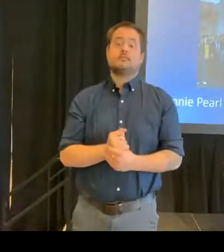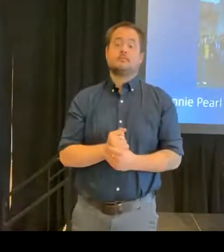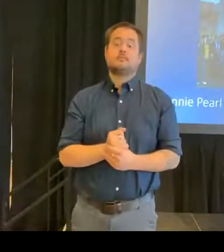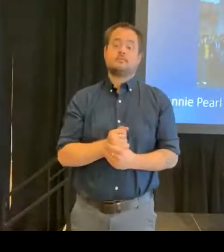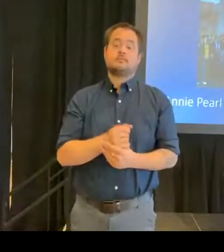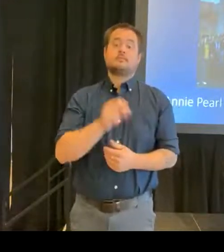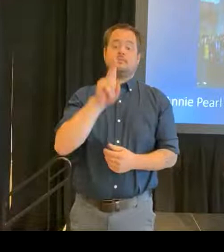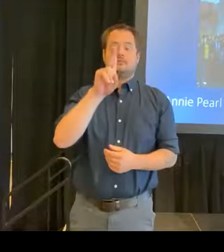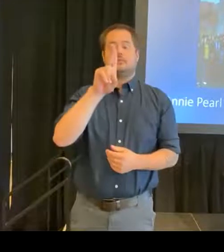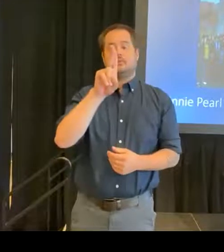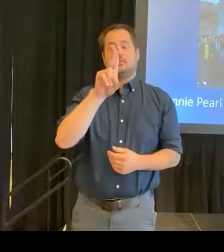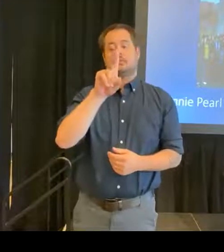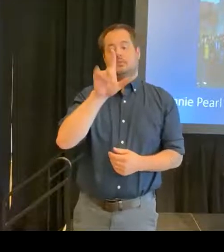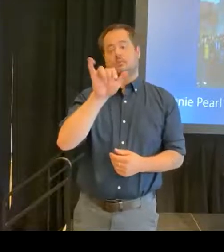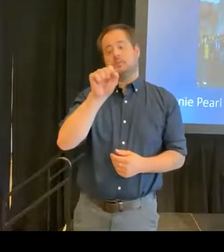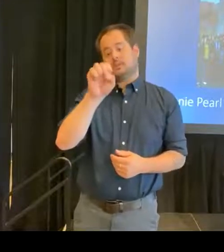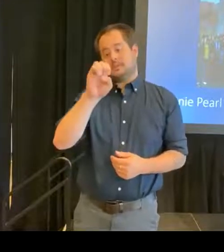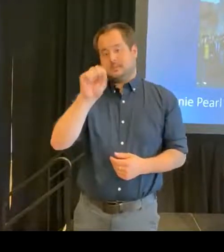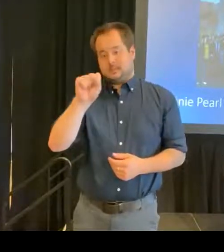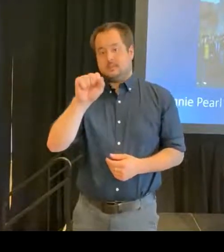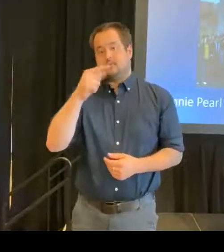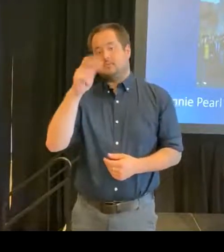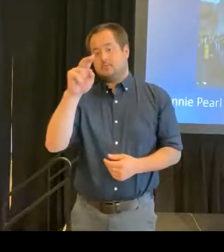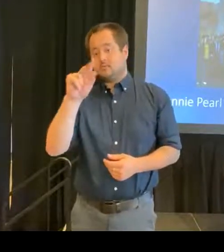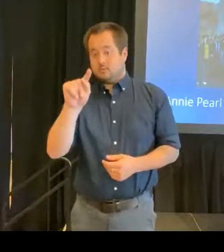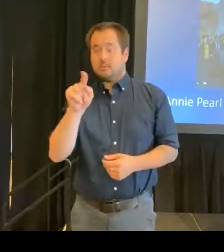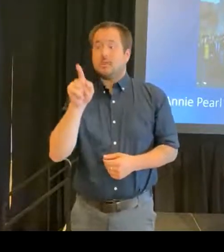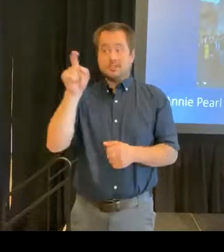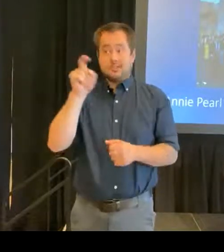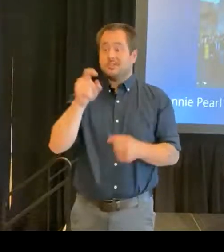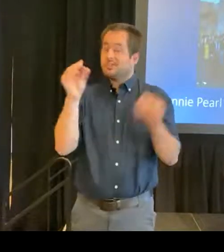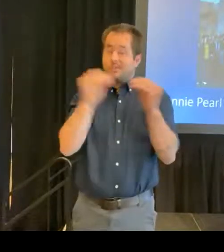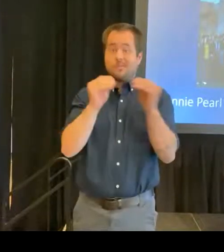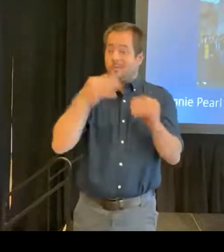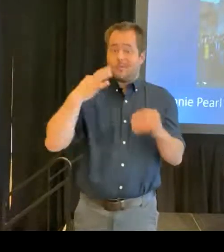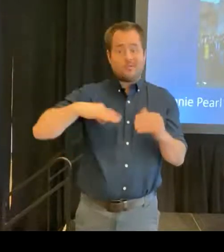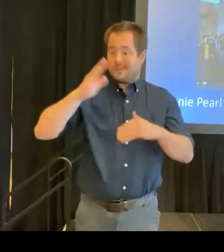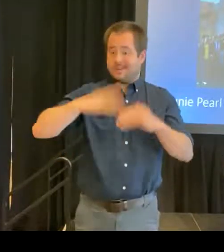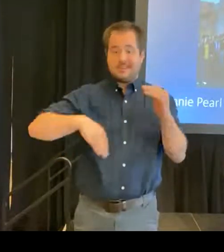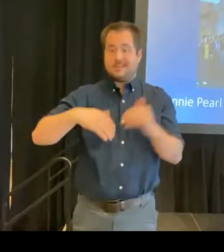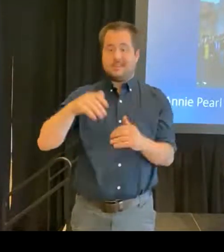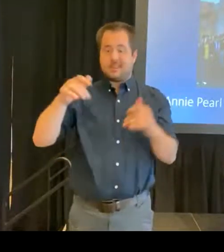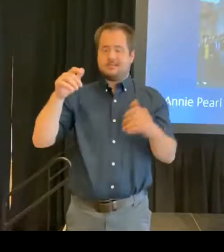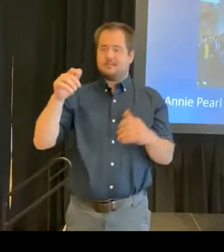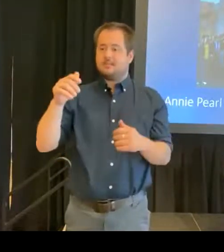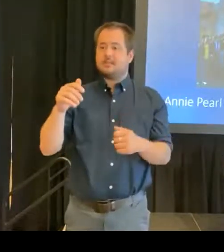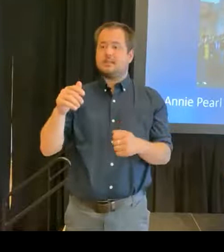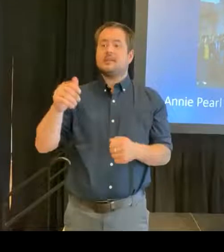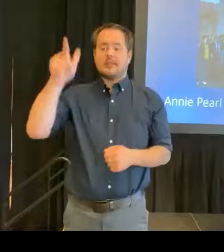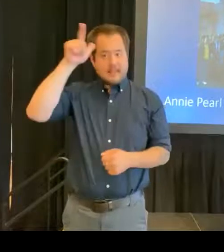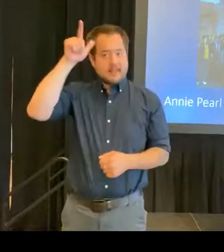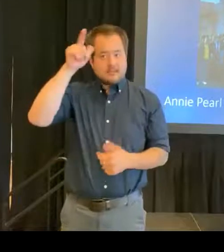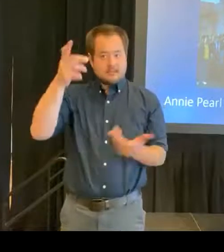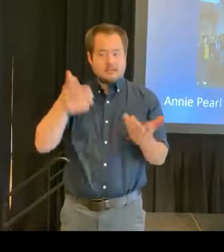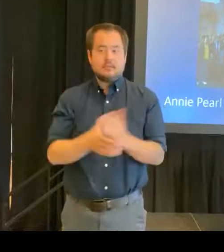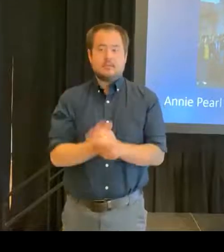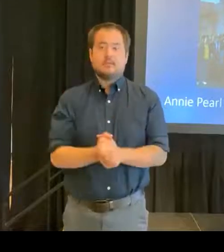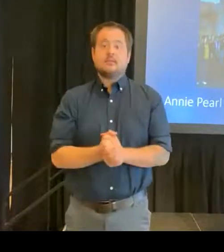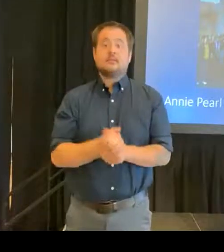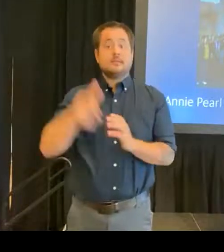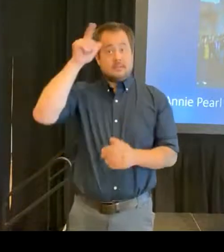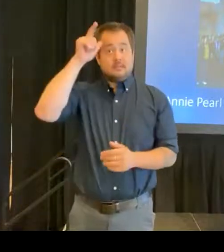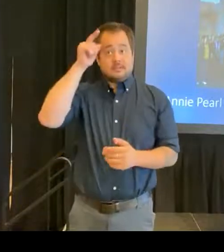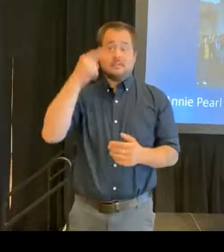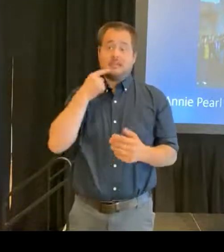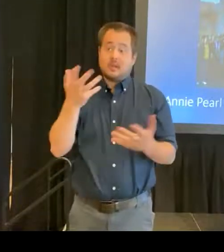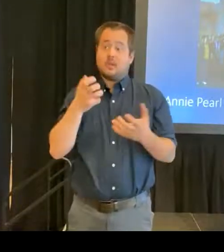in my opinion, should get more credit than Lincoln. Lincoln said he wanted to bring the country back